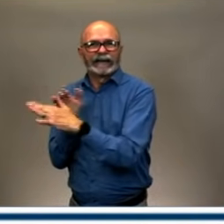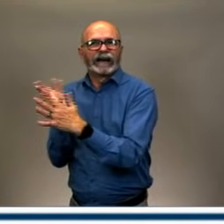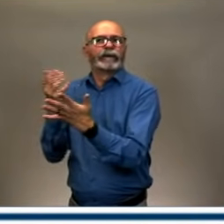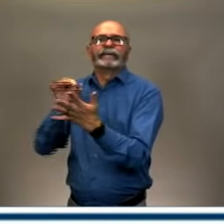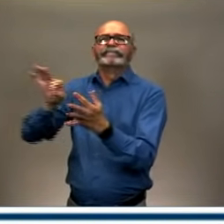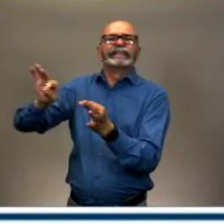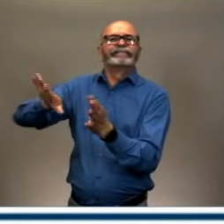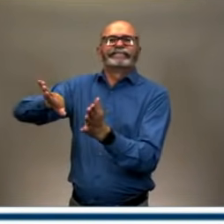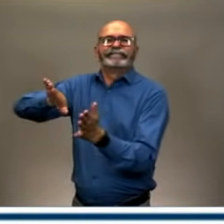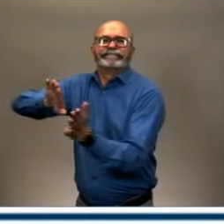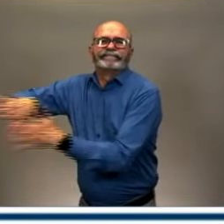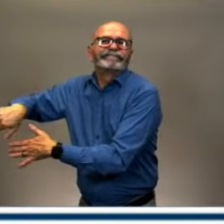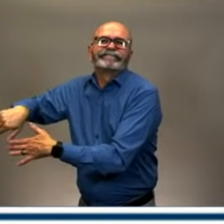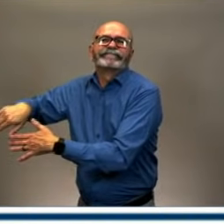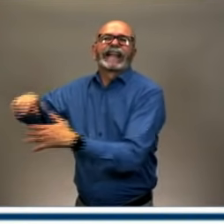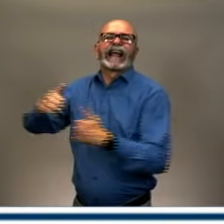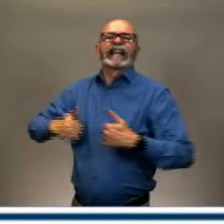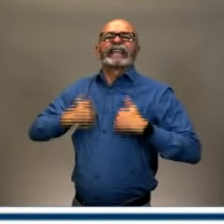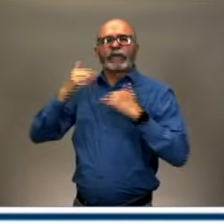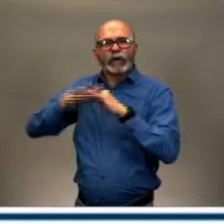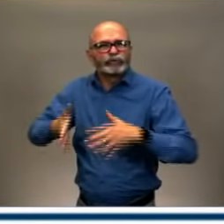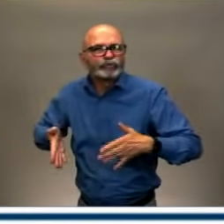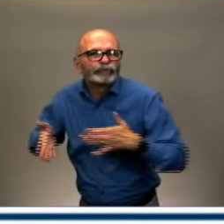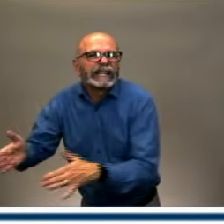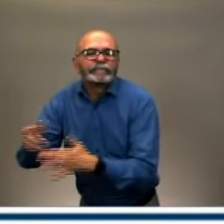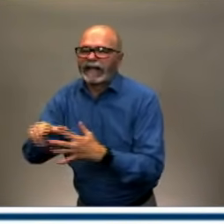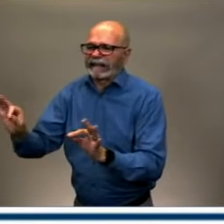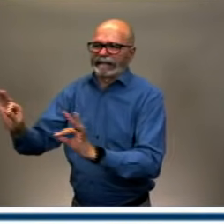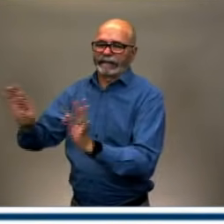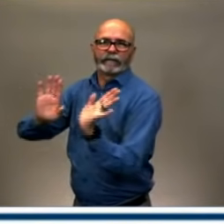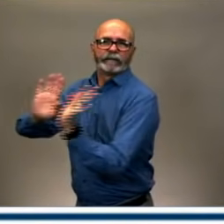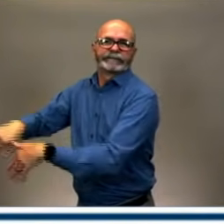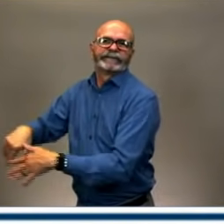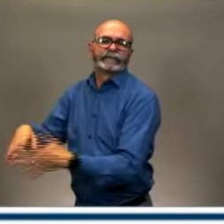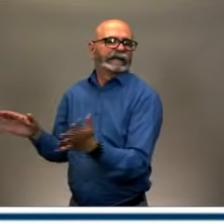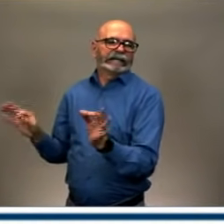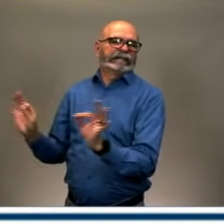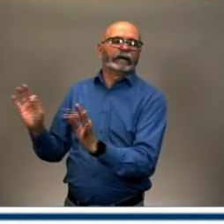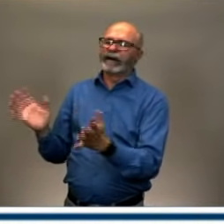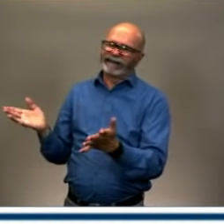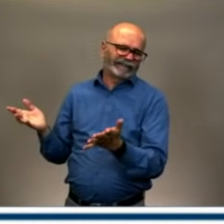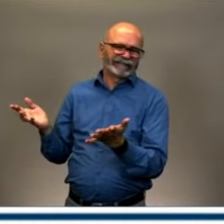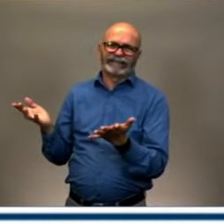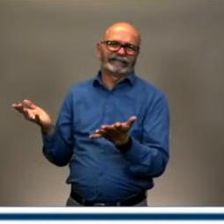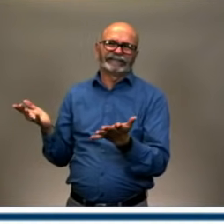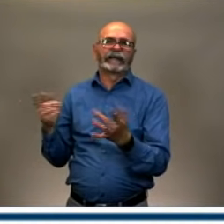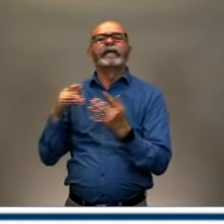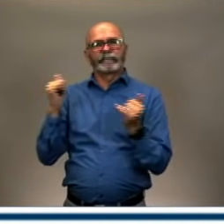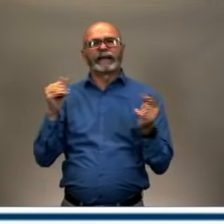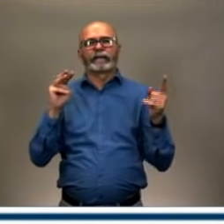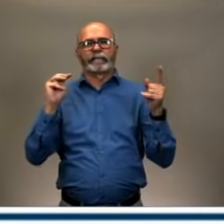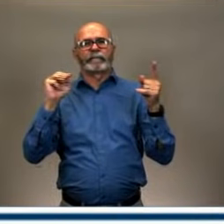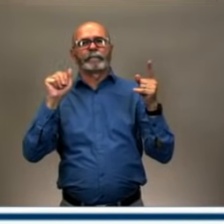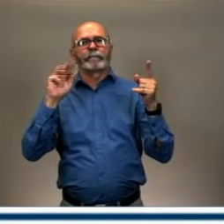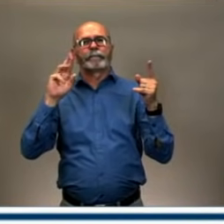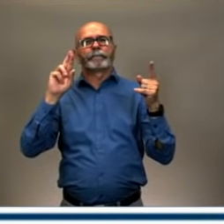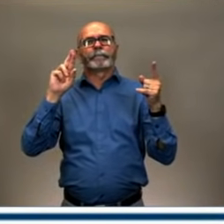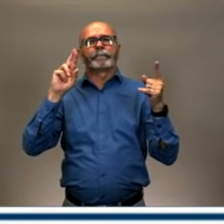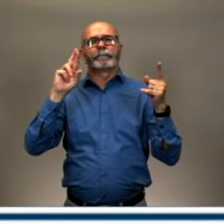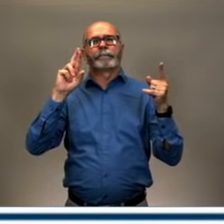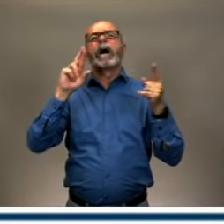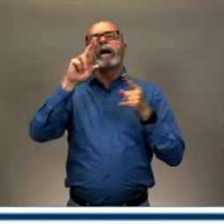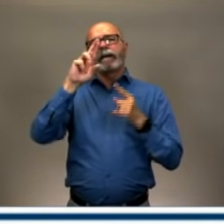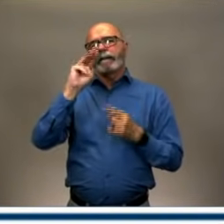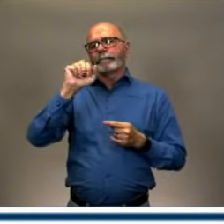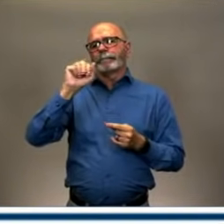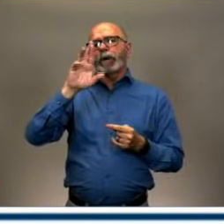starting to do the work as a priority in phase 2 about how do we identify, work with marginalized communities